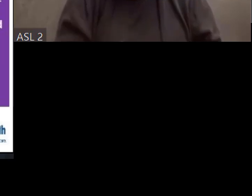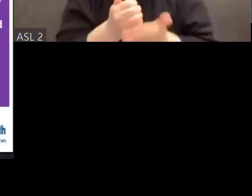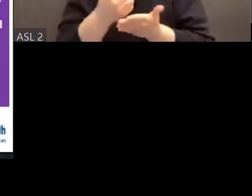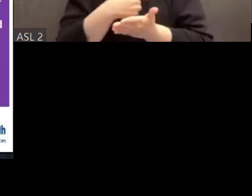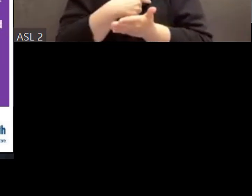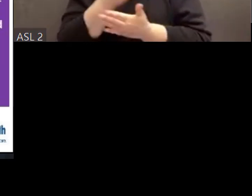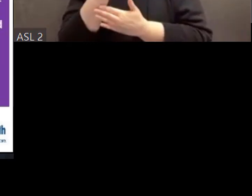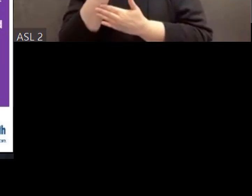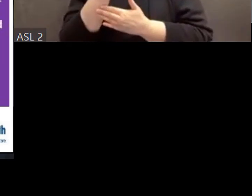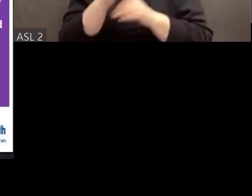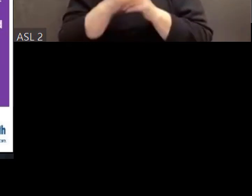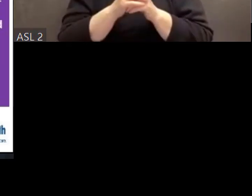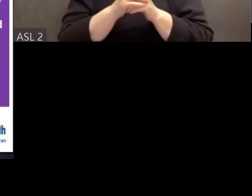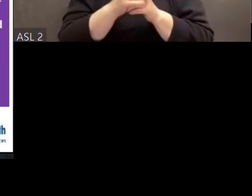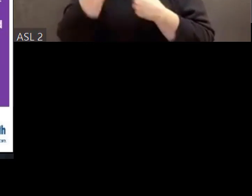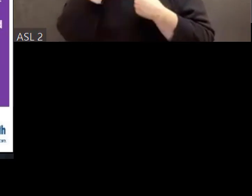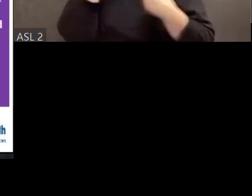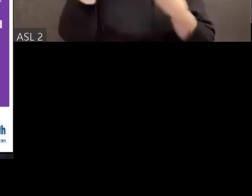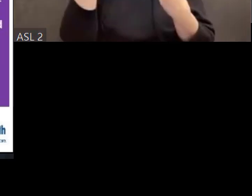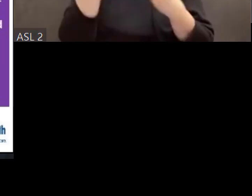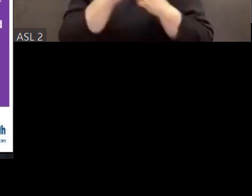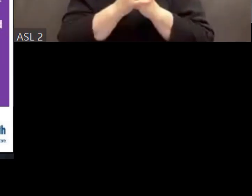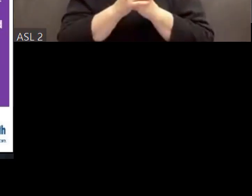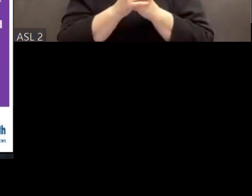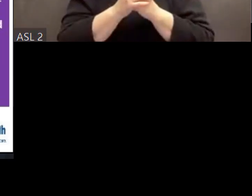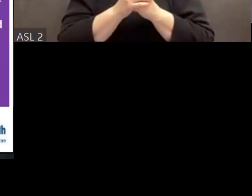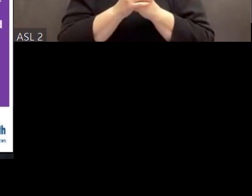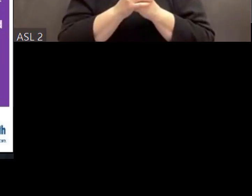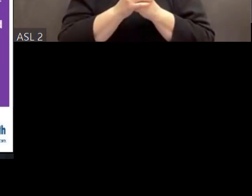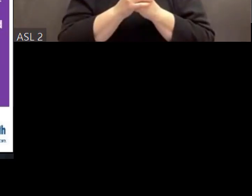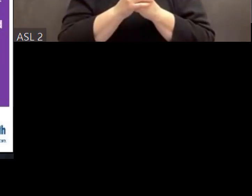really helped us understand that trauma.